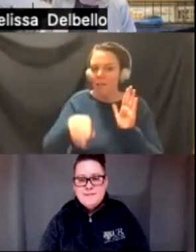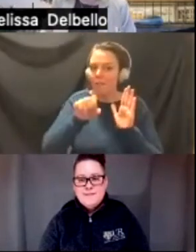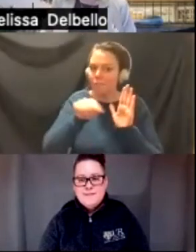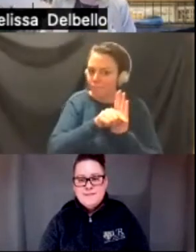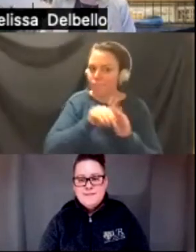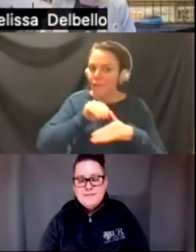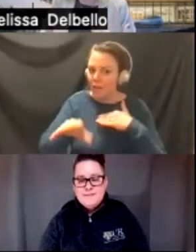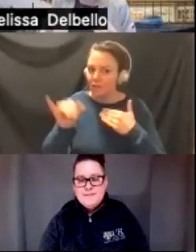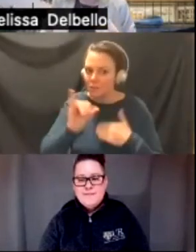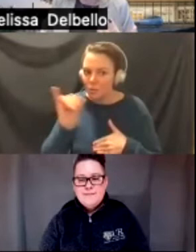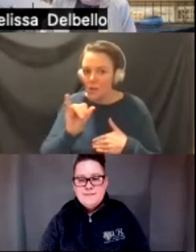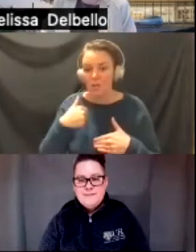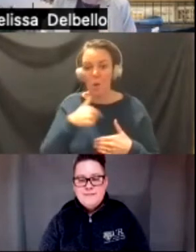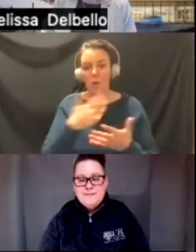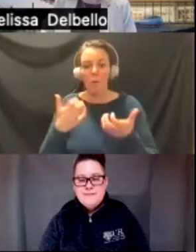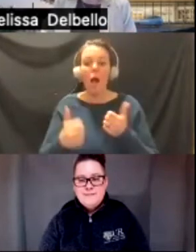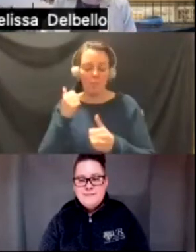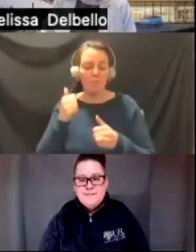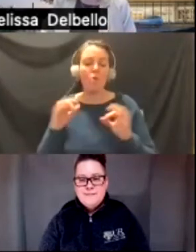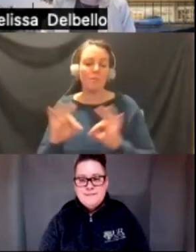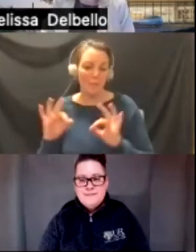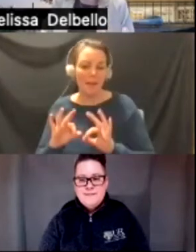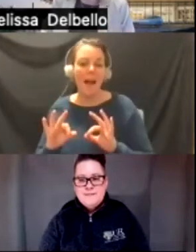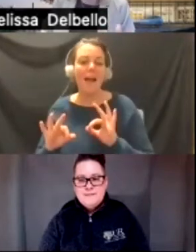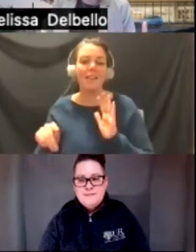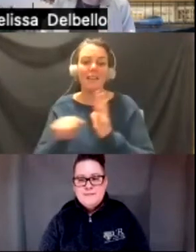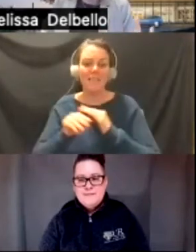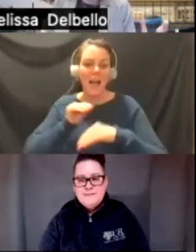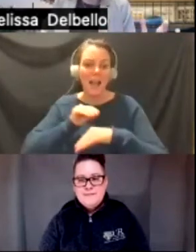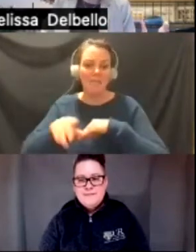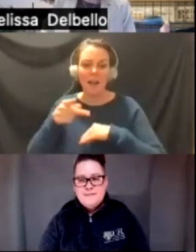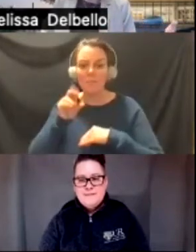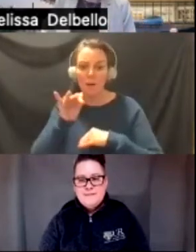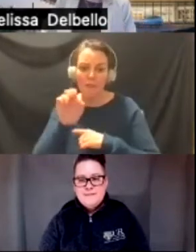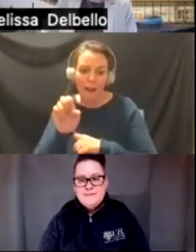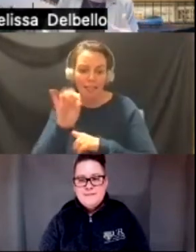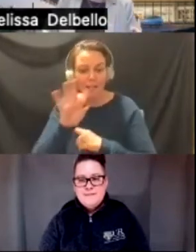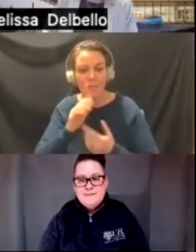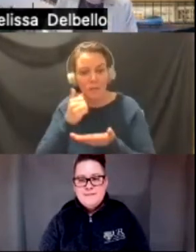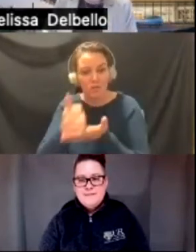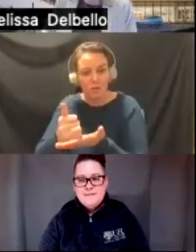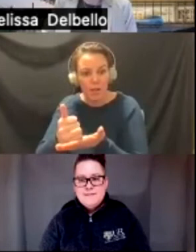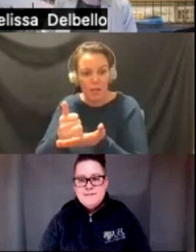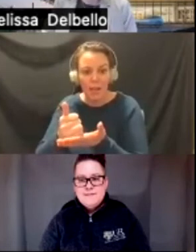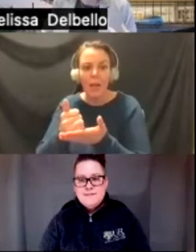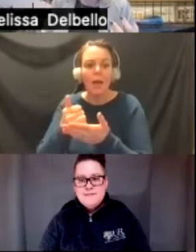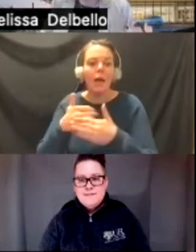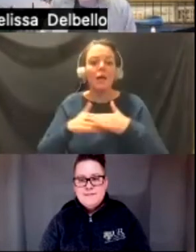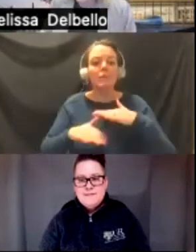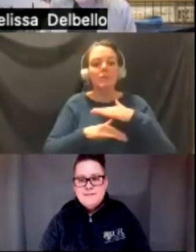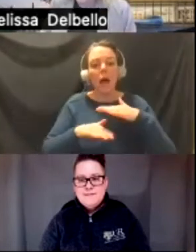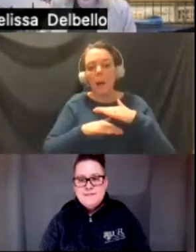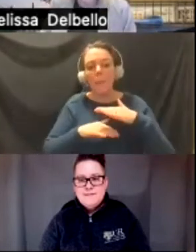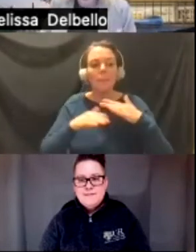want the most benign side effect profile, especially as you're treating subsyndromal symptoms